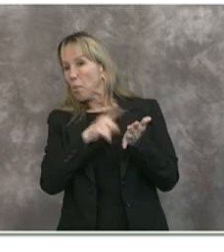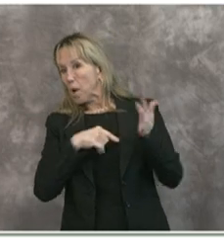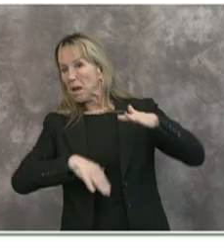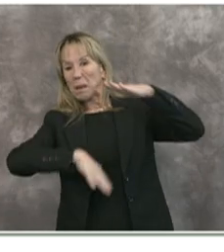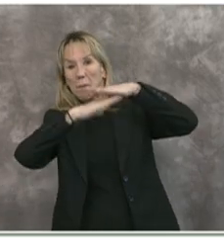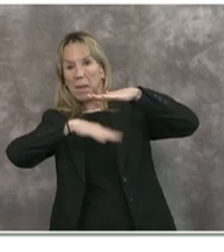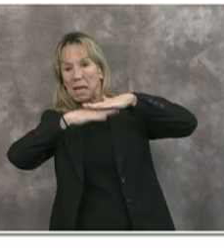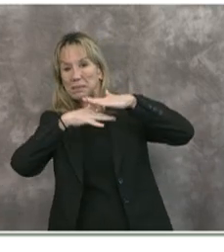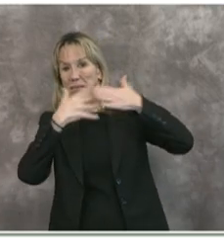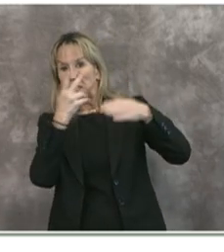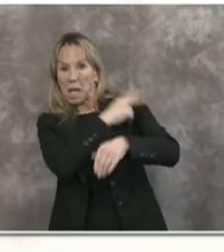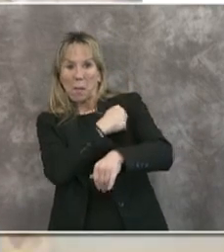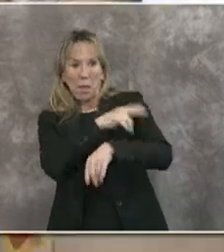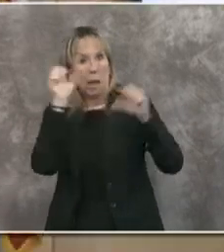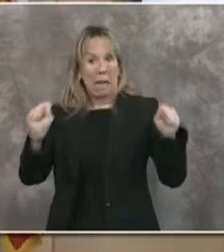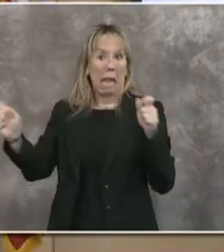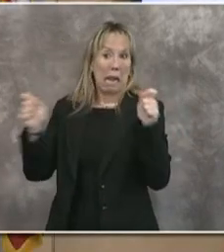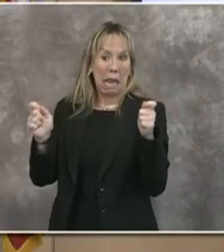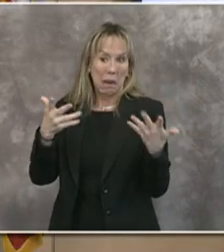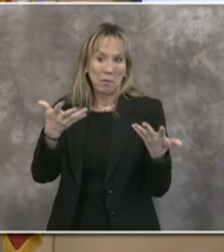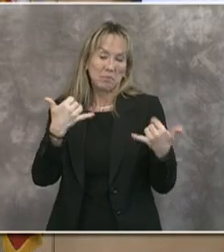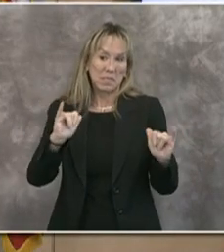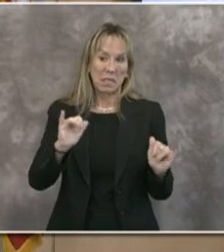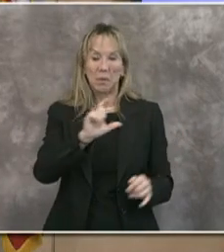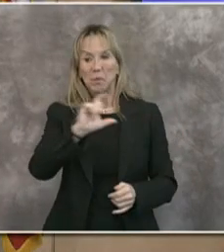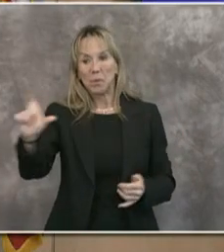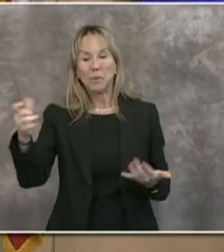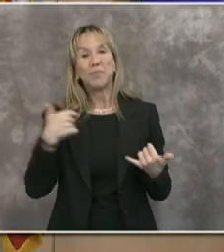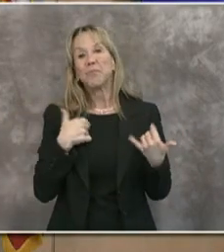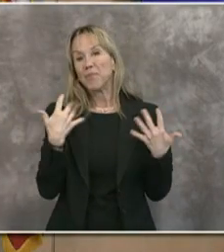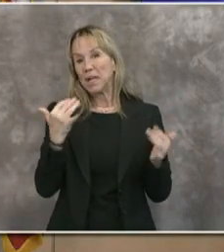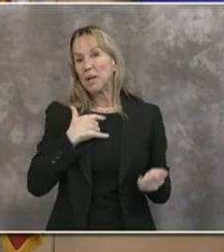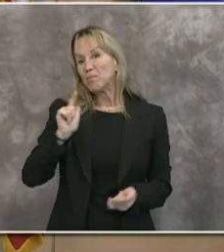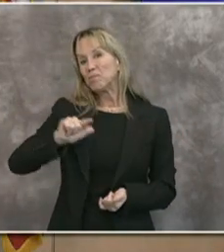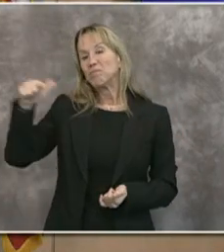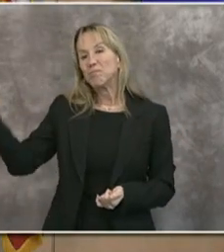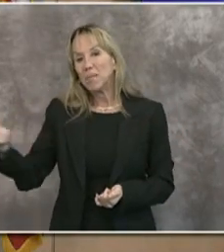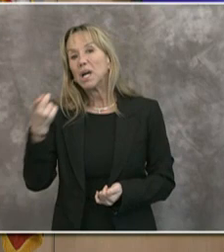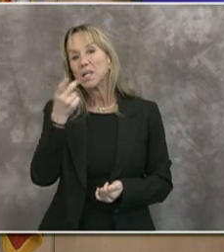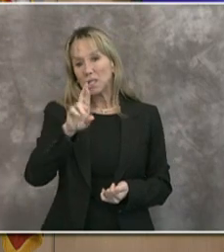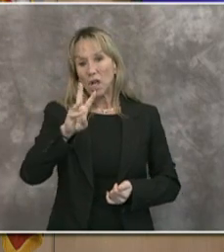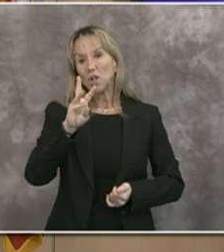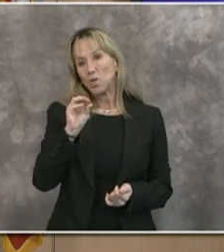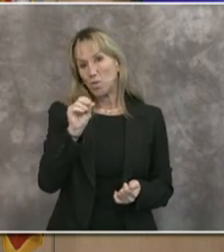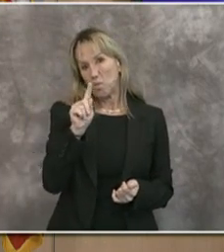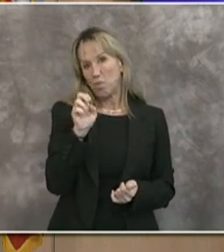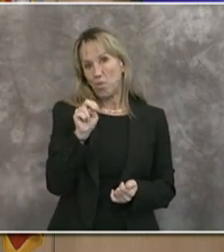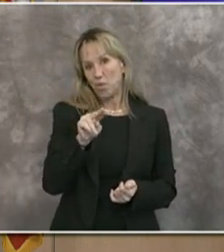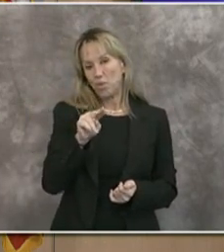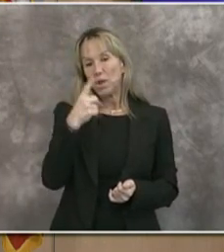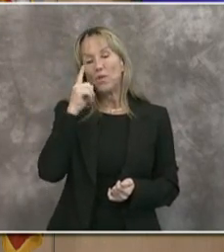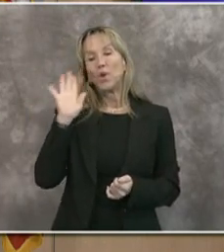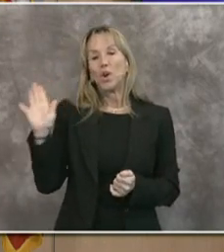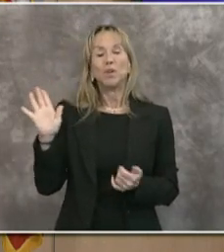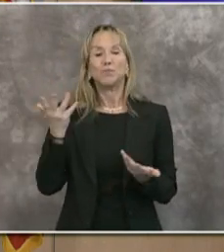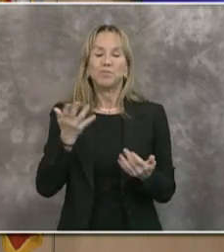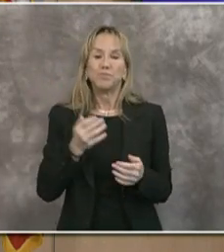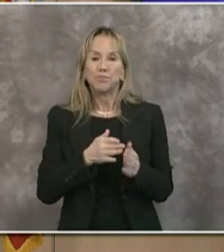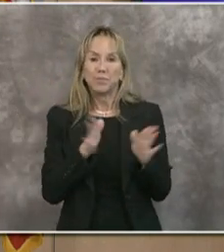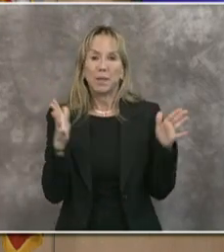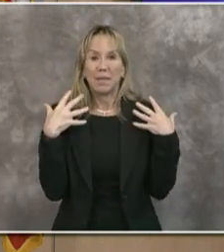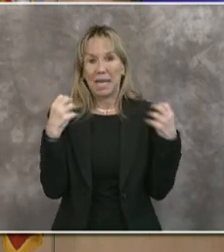capacity. And that concludes my section of the report. I'll now turn it over to Dr. Wooten for her Public Health Officer's report.